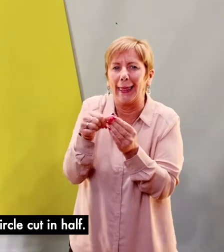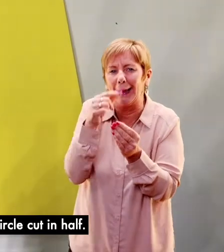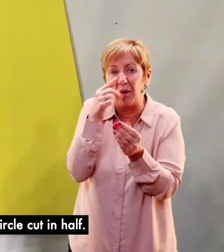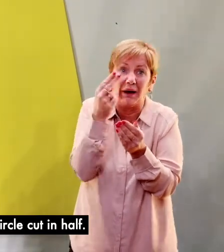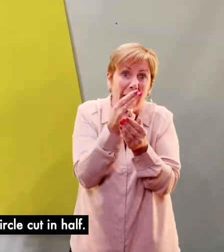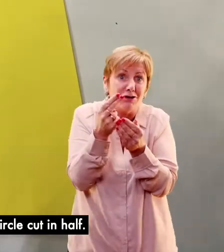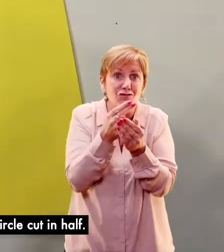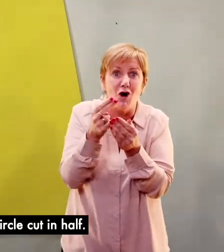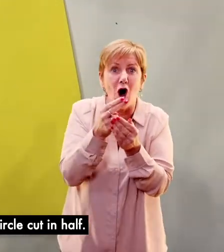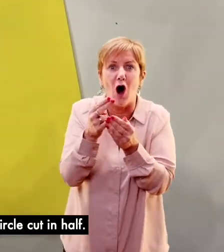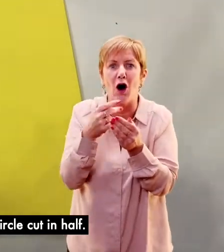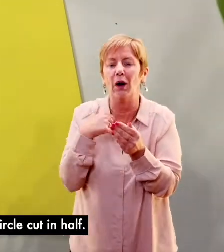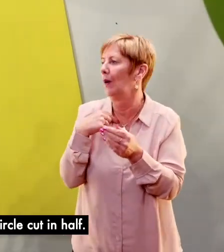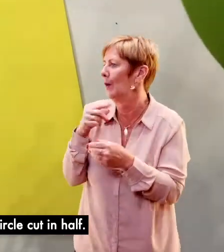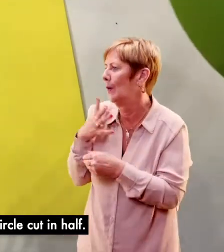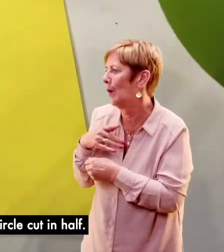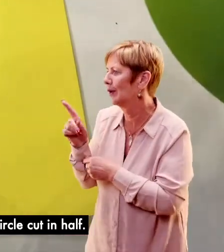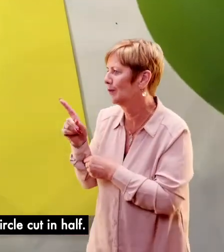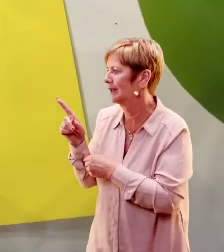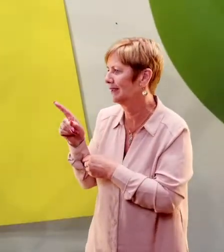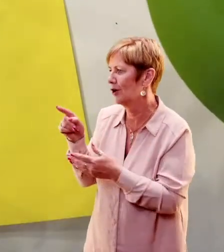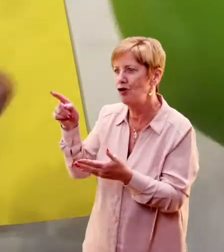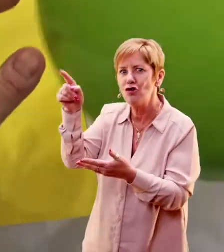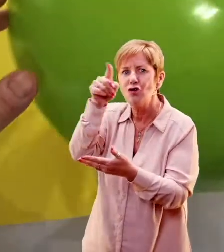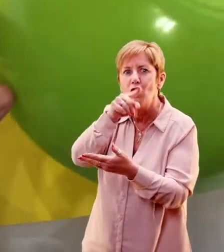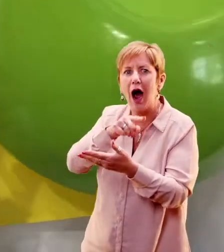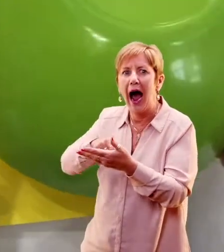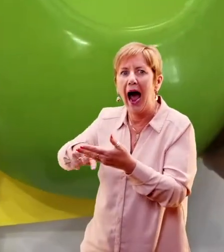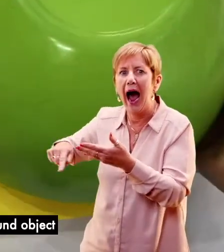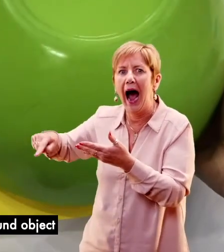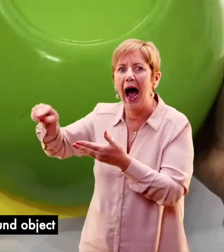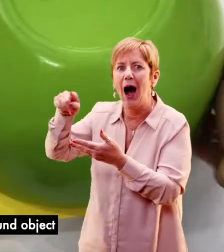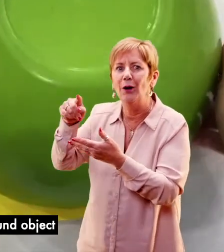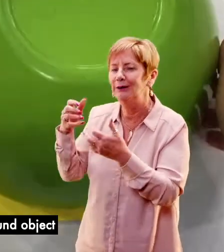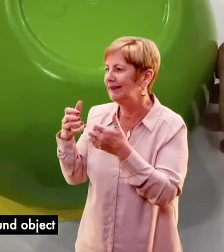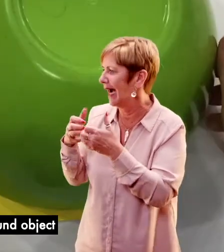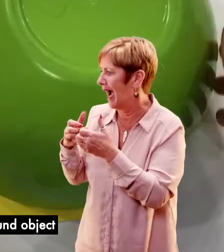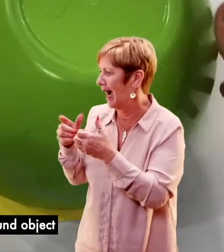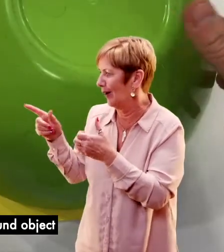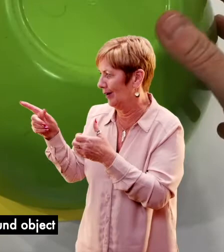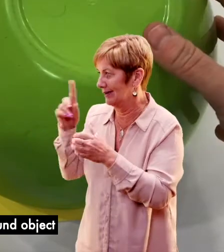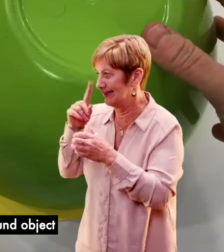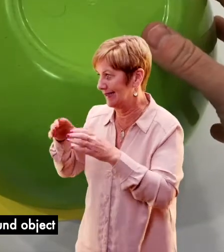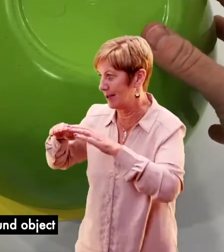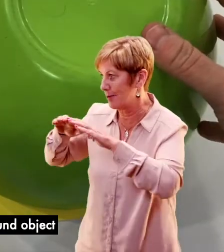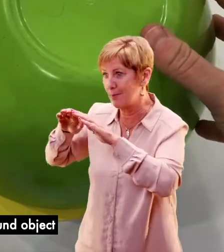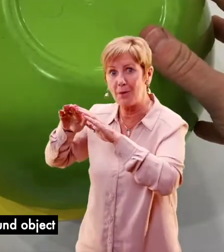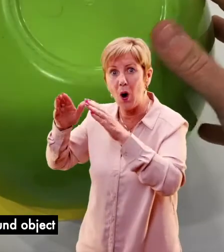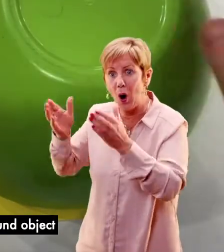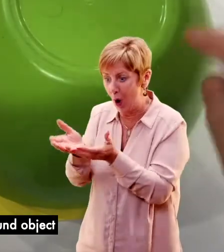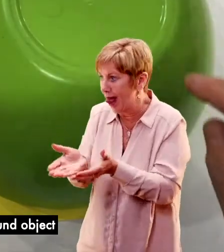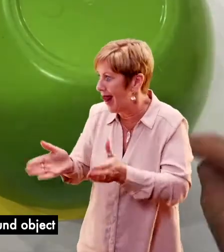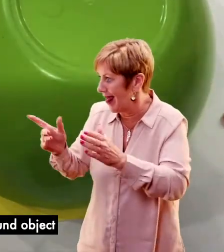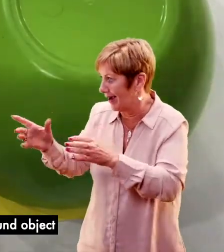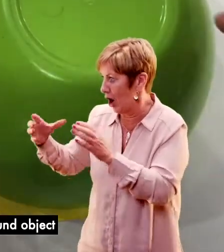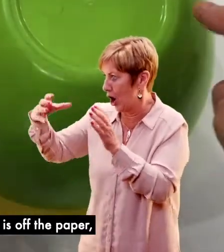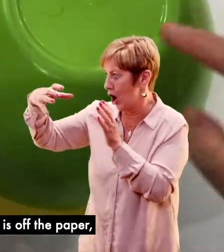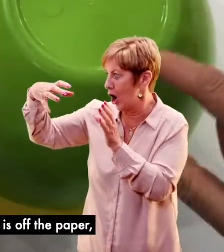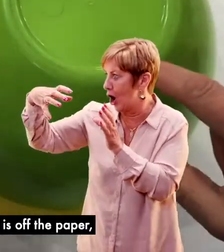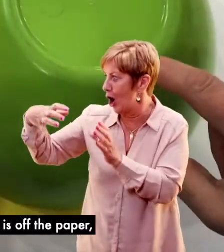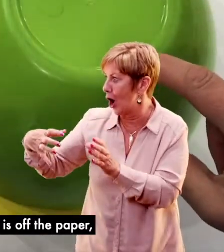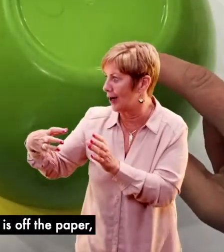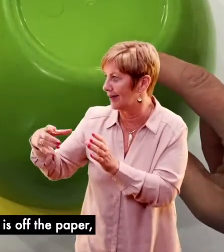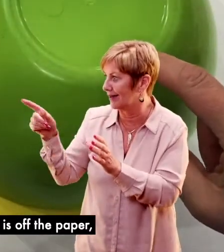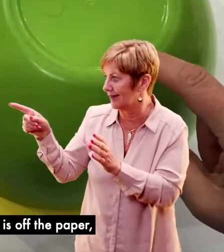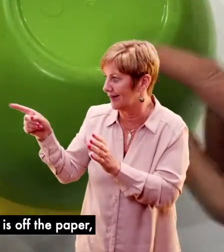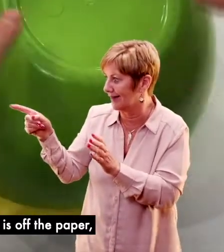a semicircle, which is a circle cut in half. So place your bowl or your large round object so